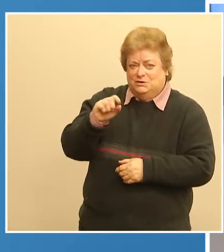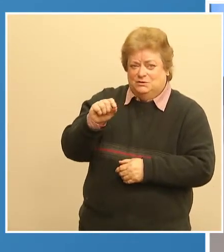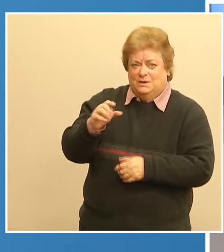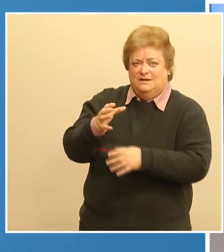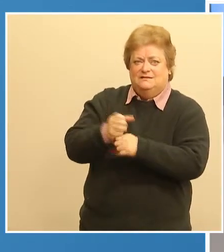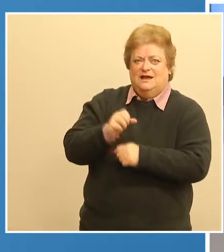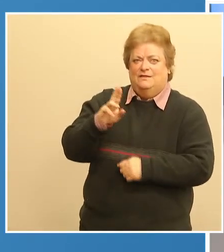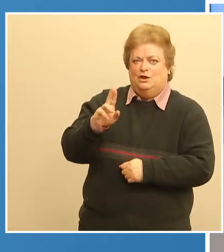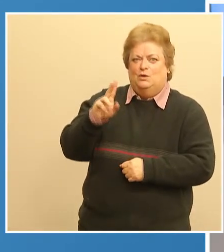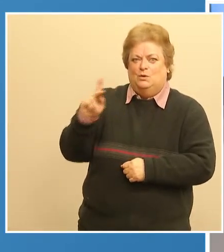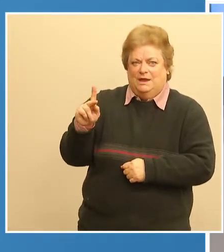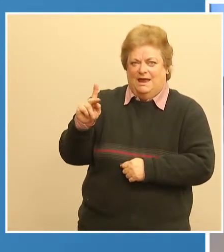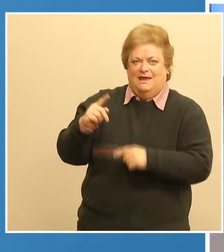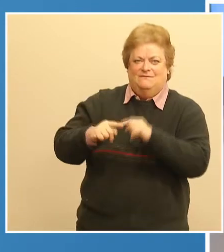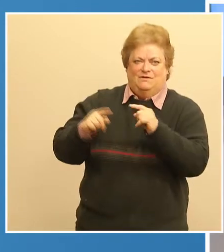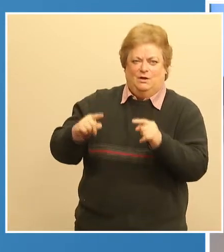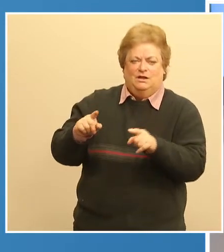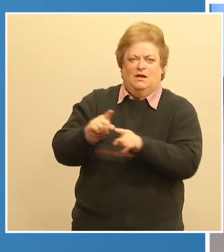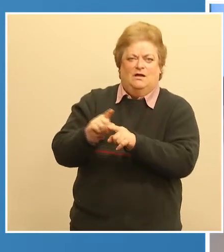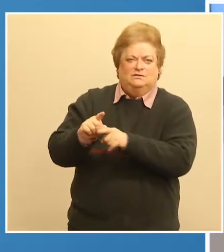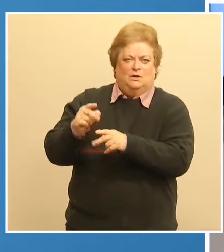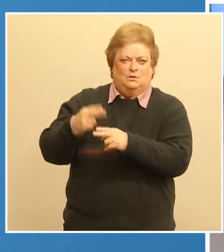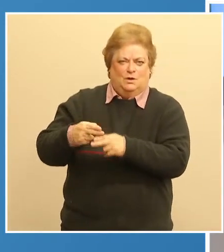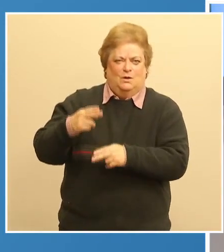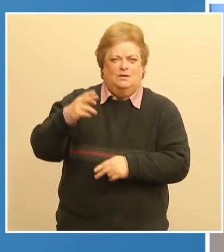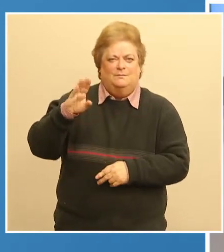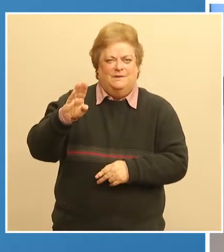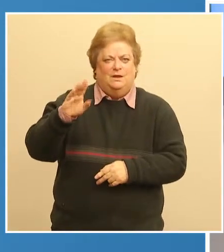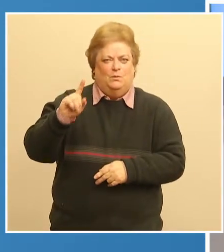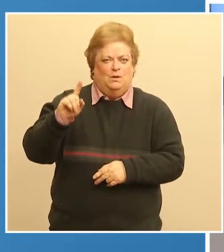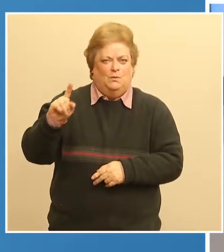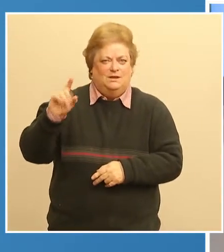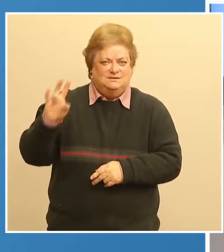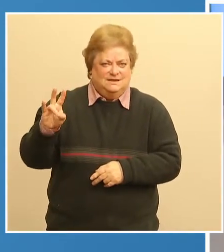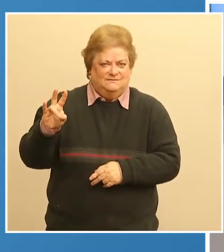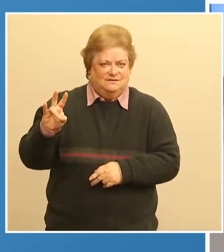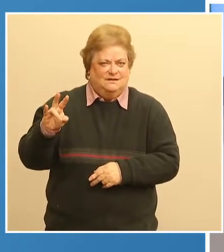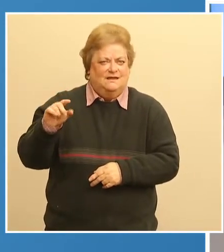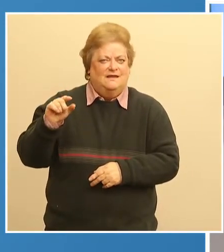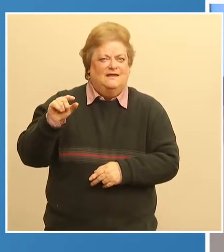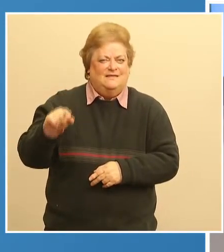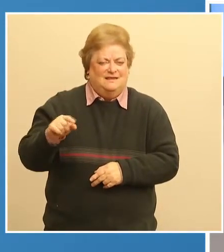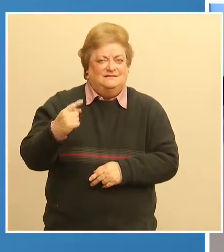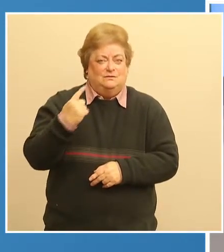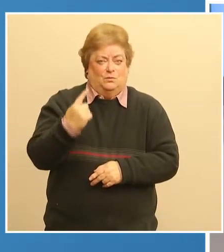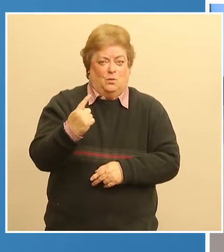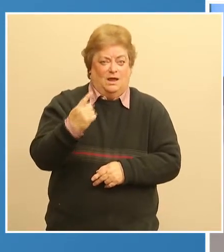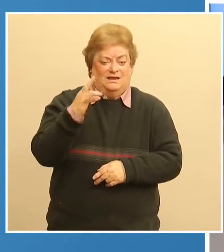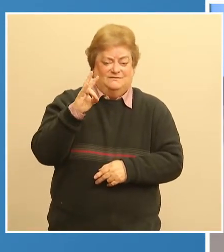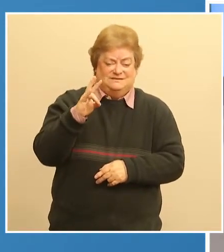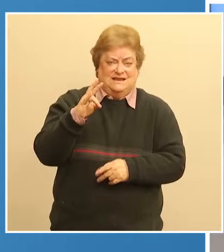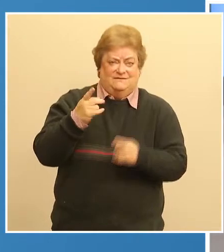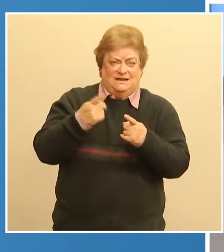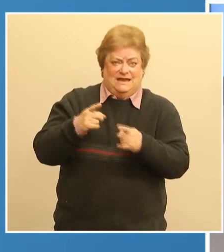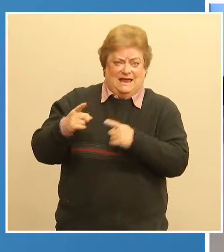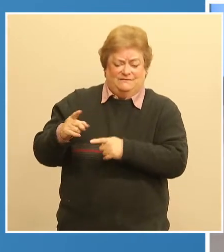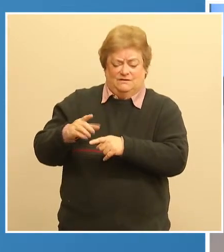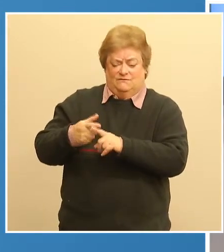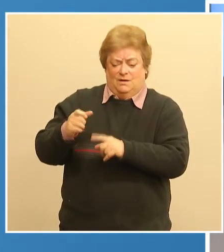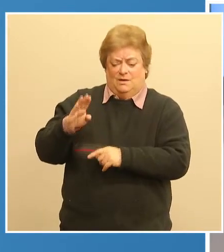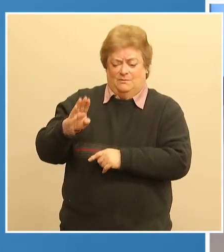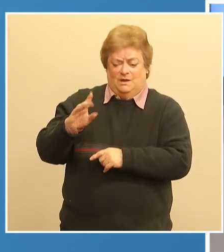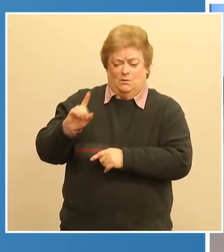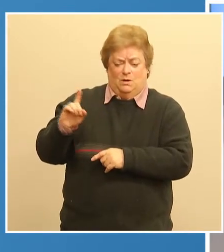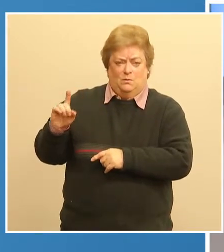the UK variant, also known as B.1.1.7. This is one of 7 cases of the